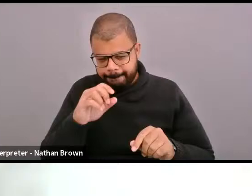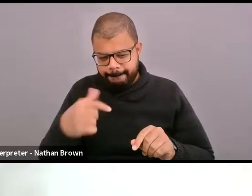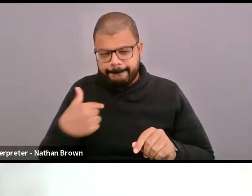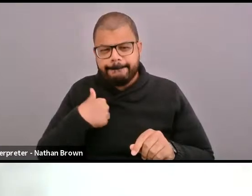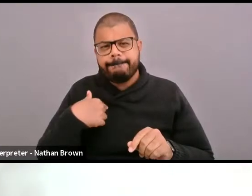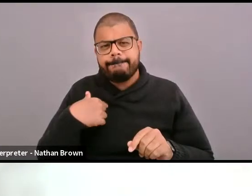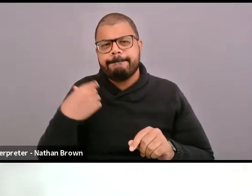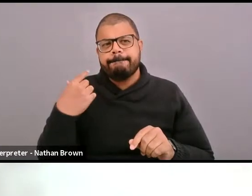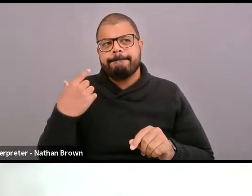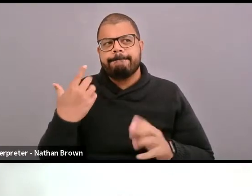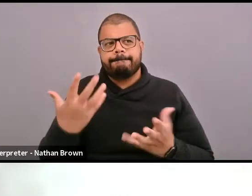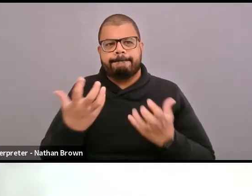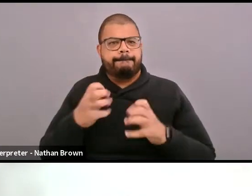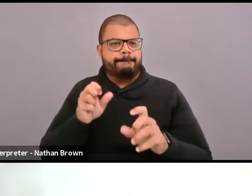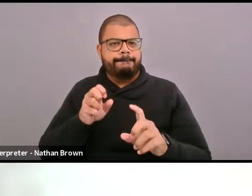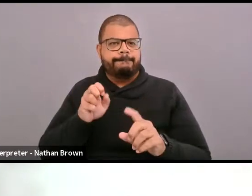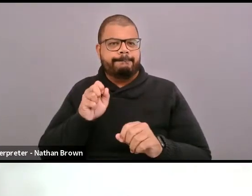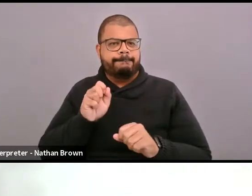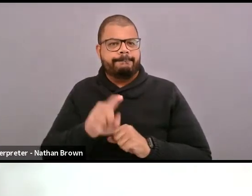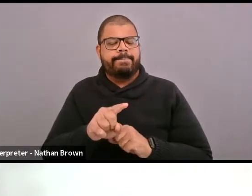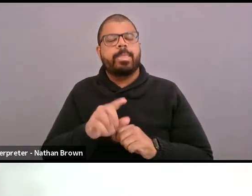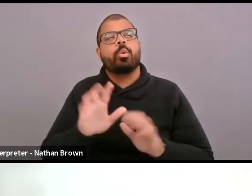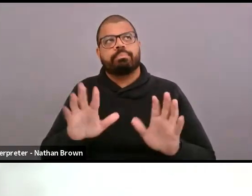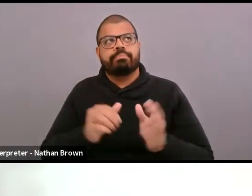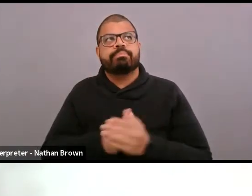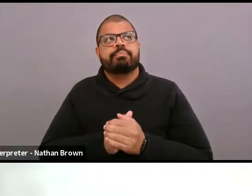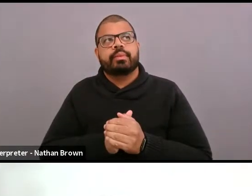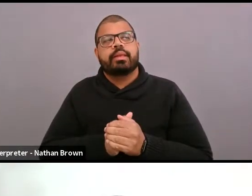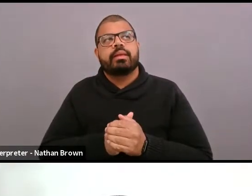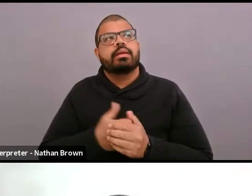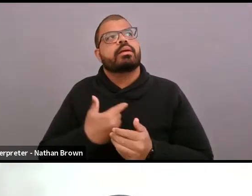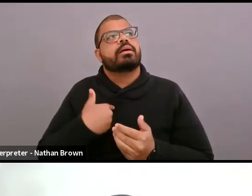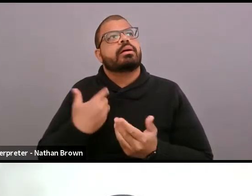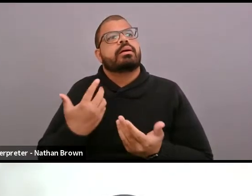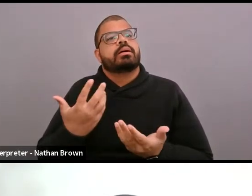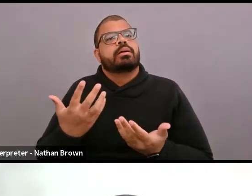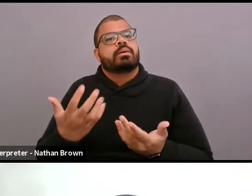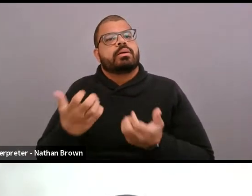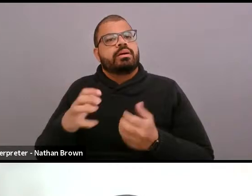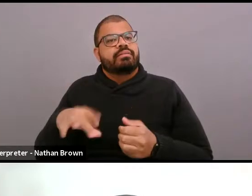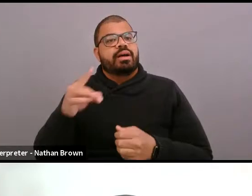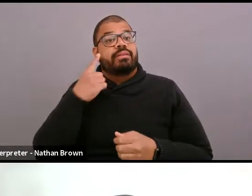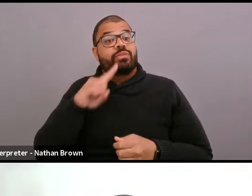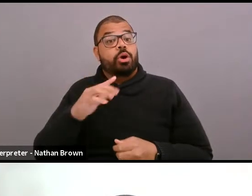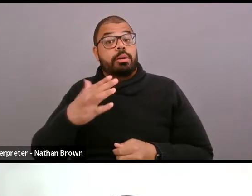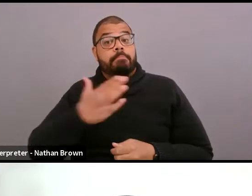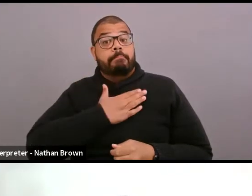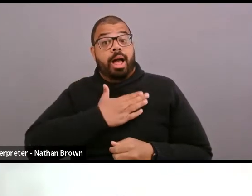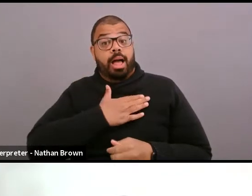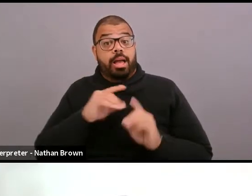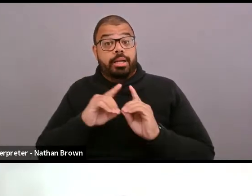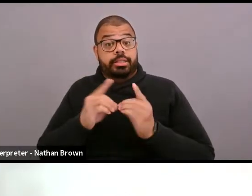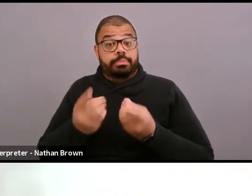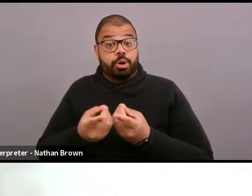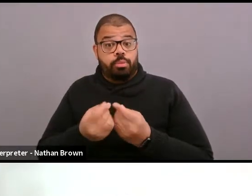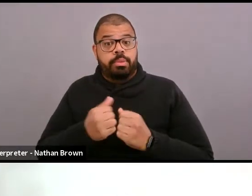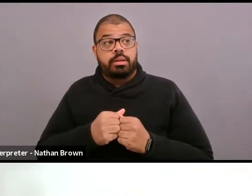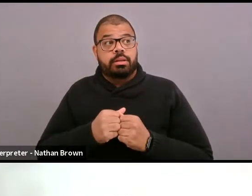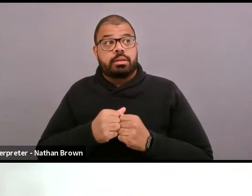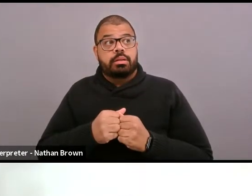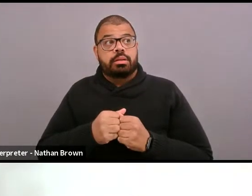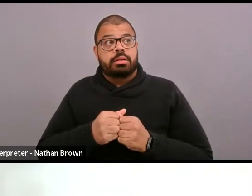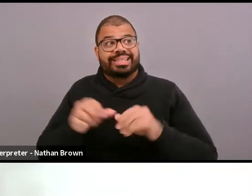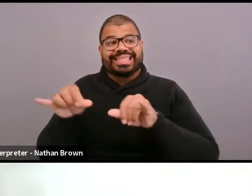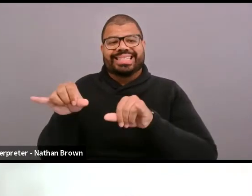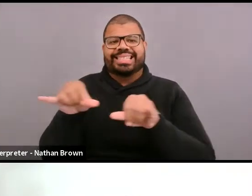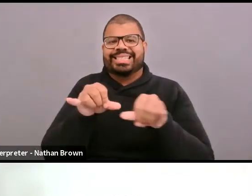wanted to ask if I would like to find out for my department these similar